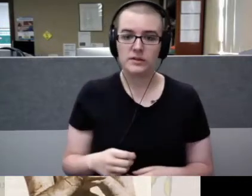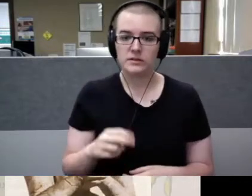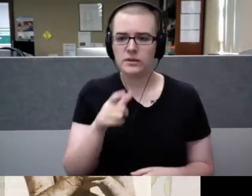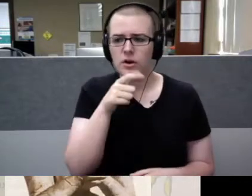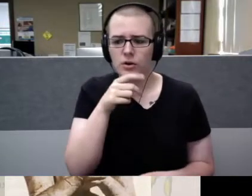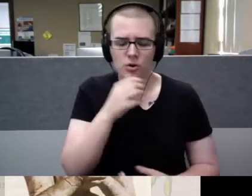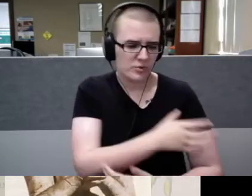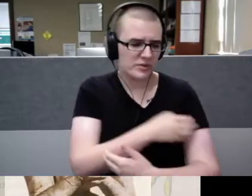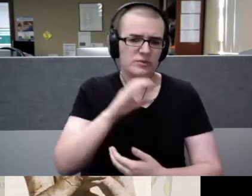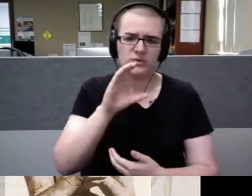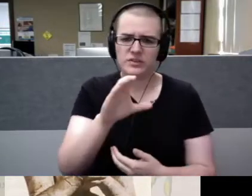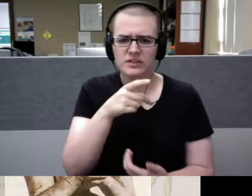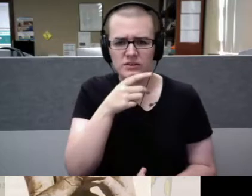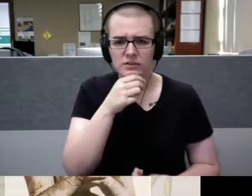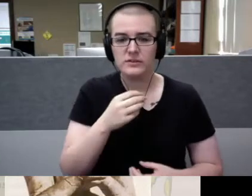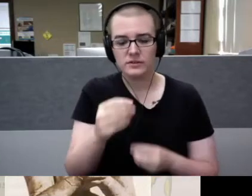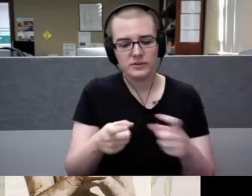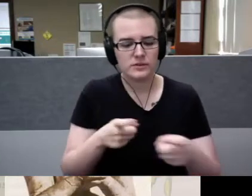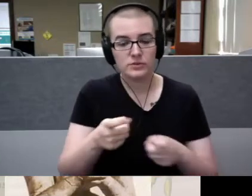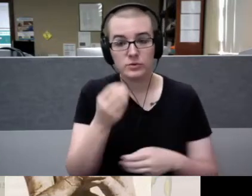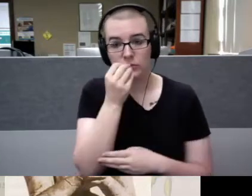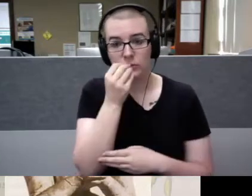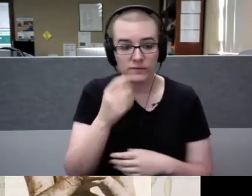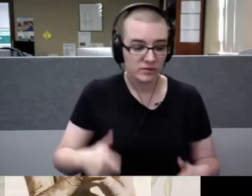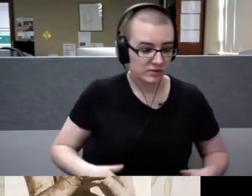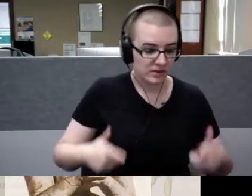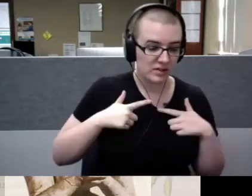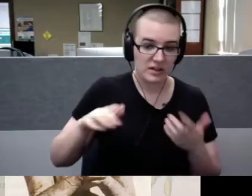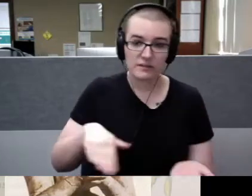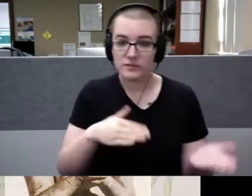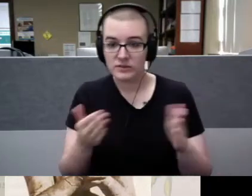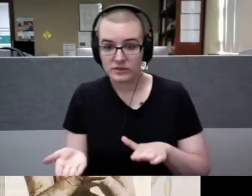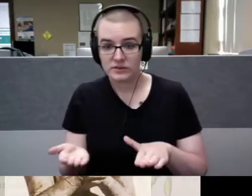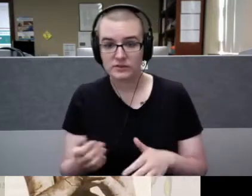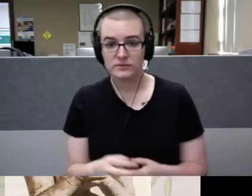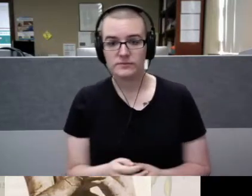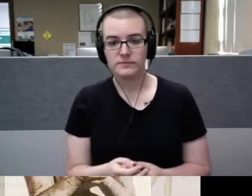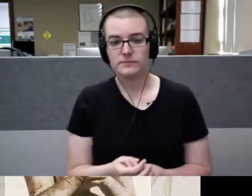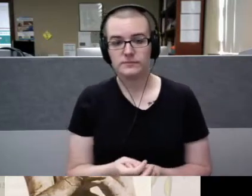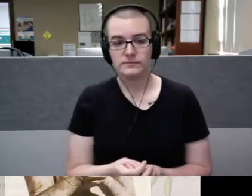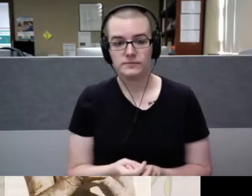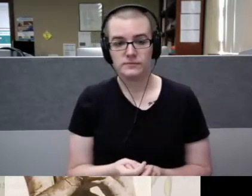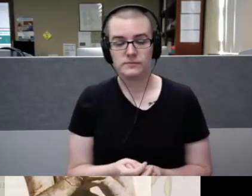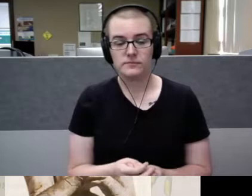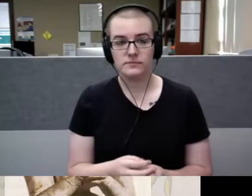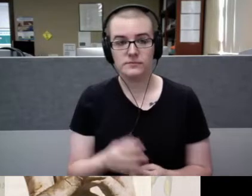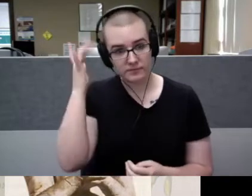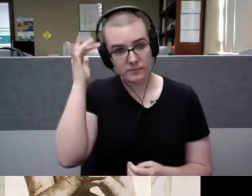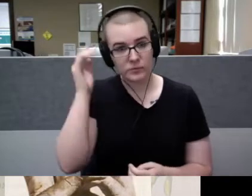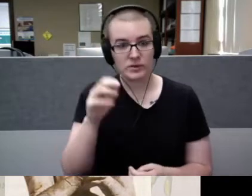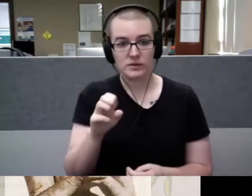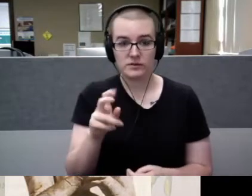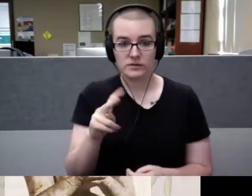really controls life or death in these civilizations. And that's why Enlil is the most important